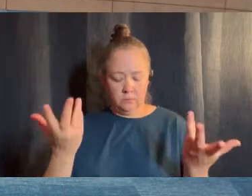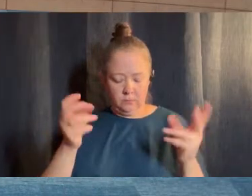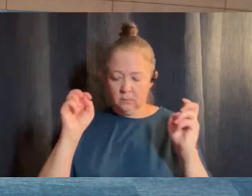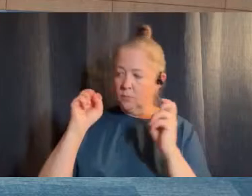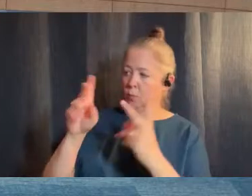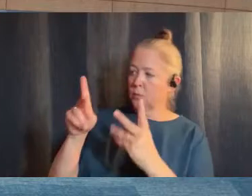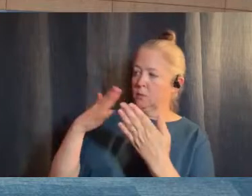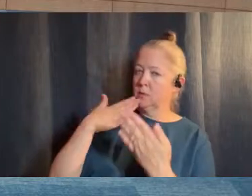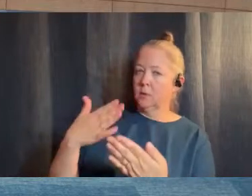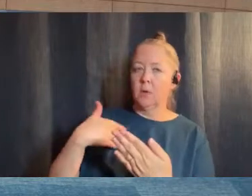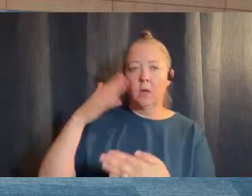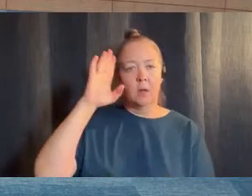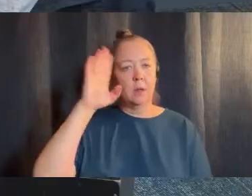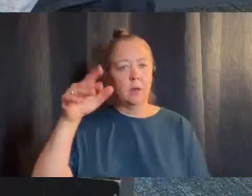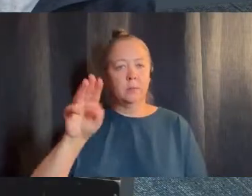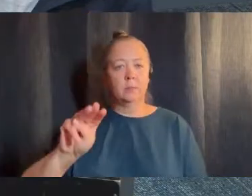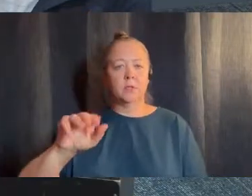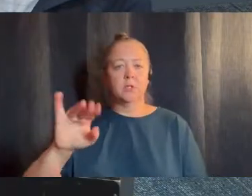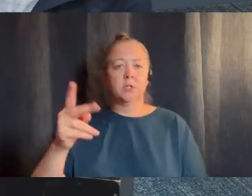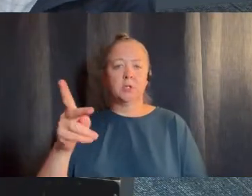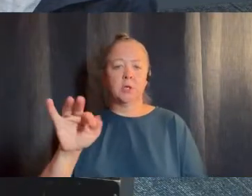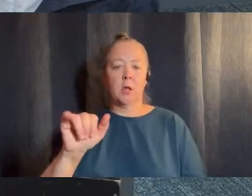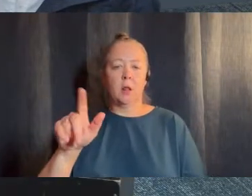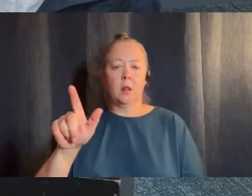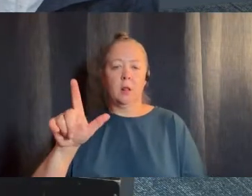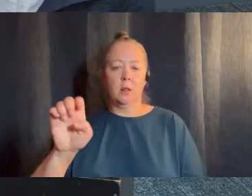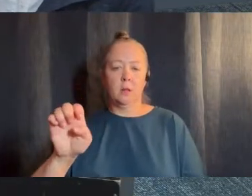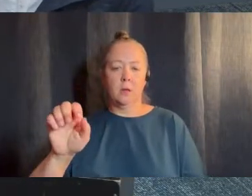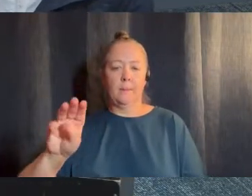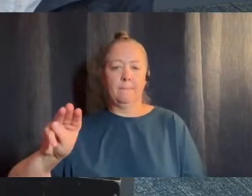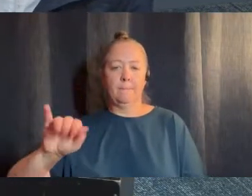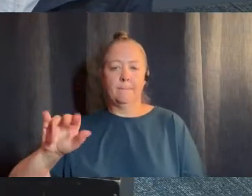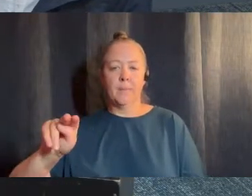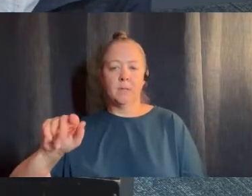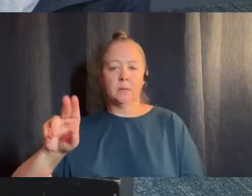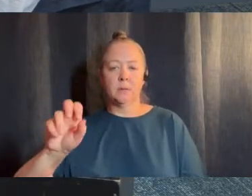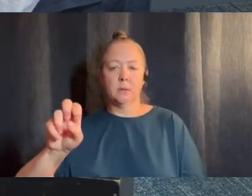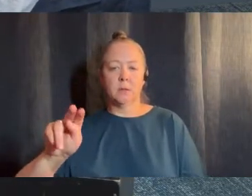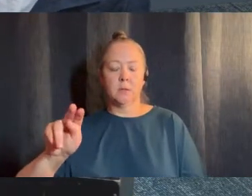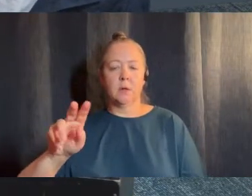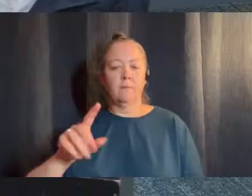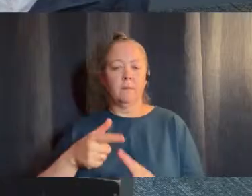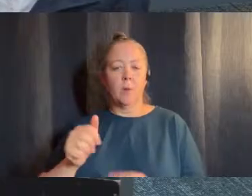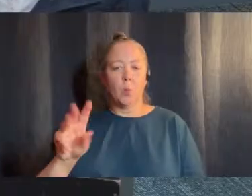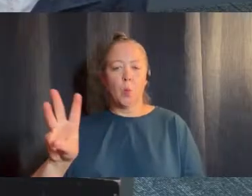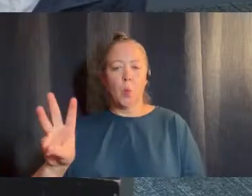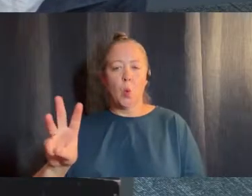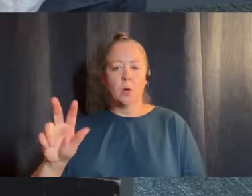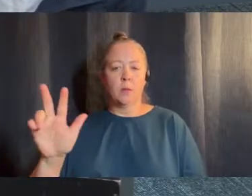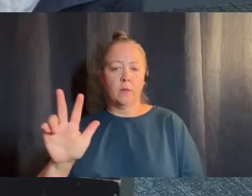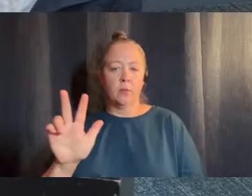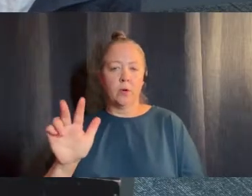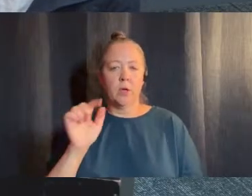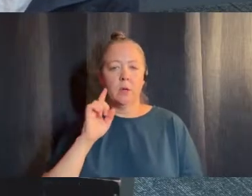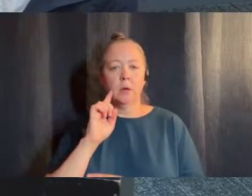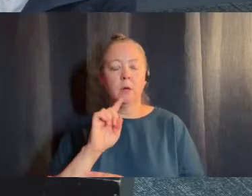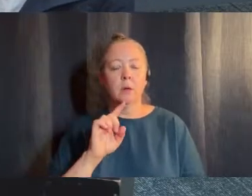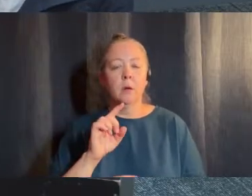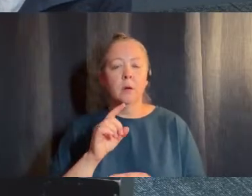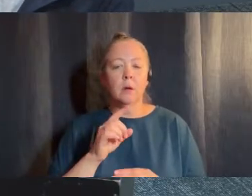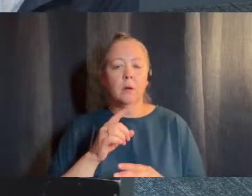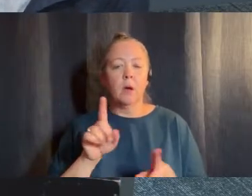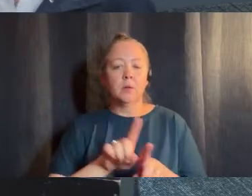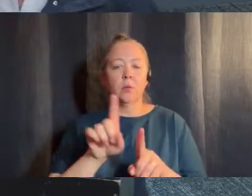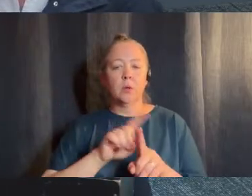Hello, my name is Michelle Minton. I'm a resident of Ward 3, and I'd like to read a prepared statement from Karen Dolan, who's also a resident of Ward